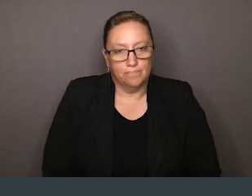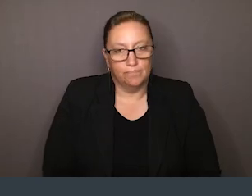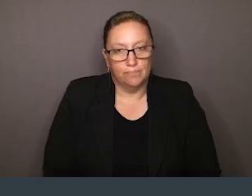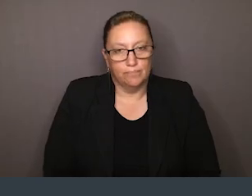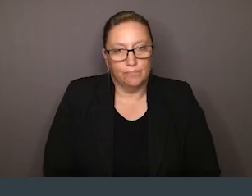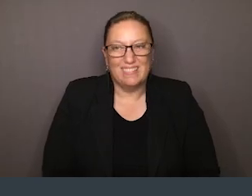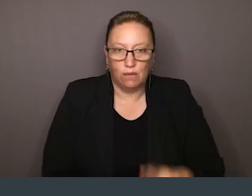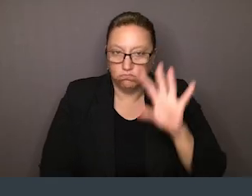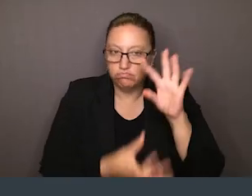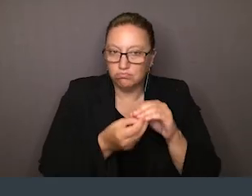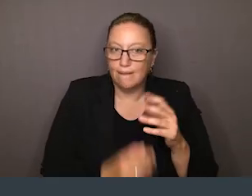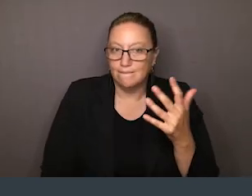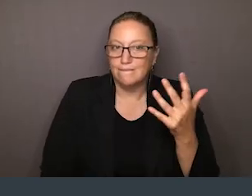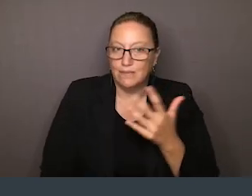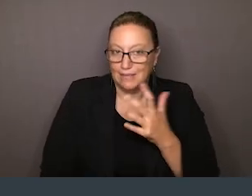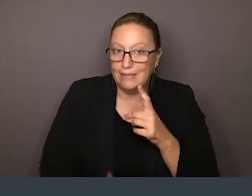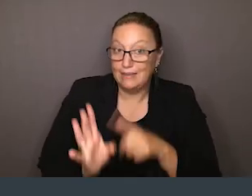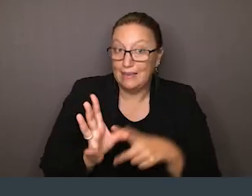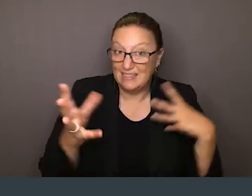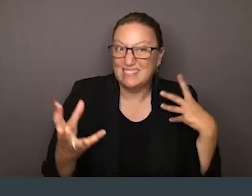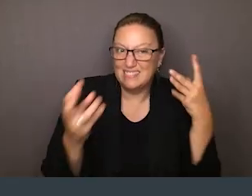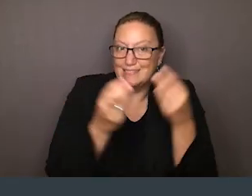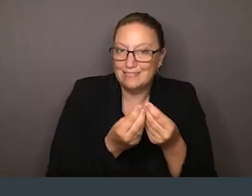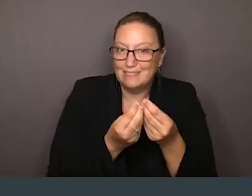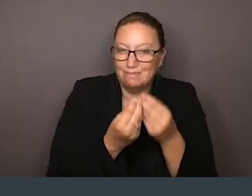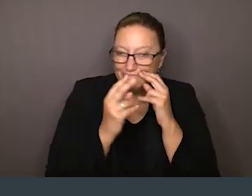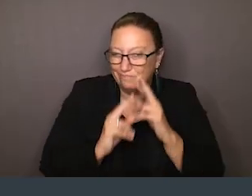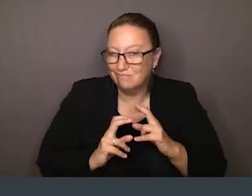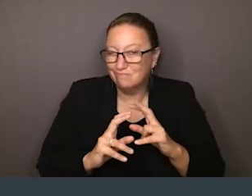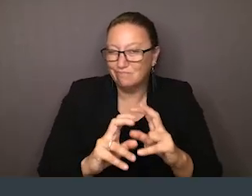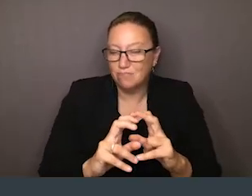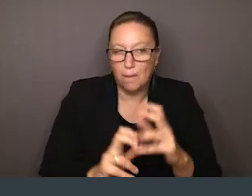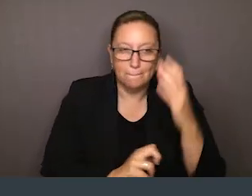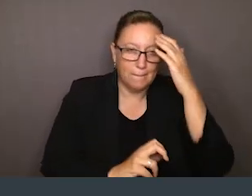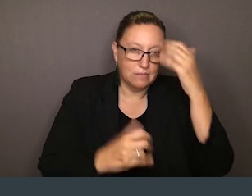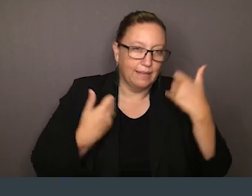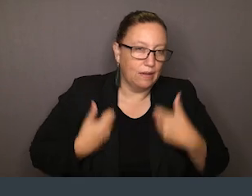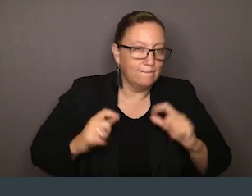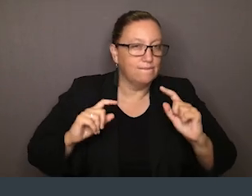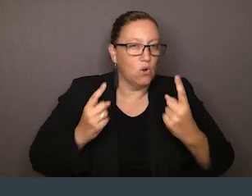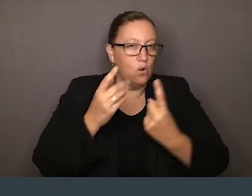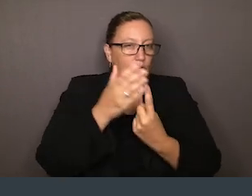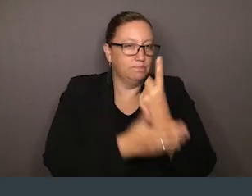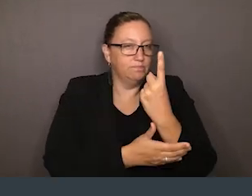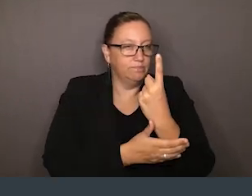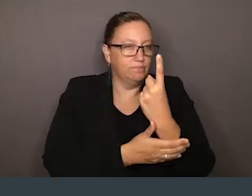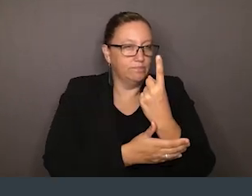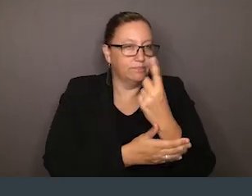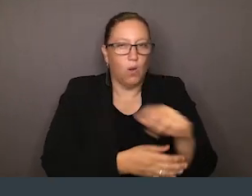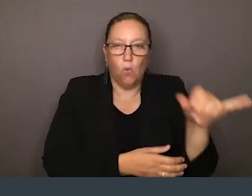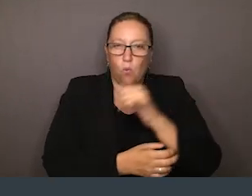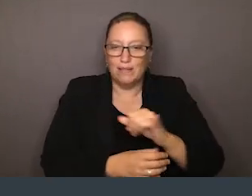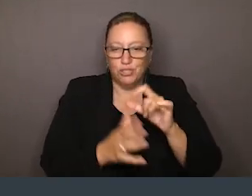study, covering a nearly 15-year period of time, allowed us to examine when mental illness first occurred and which demographic,